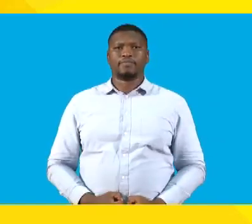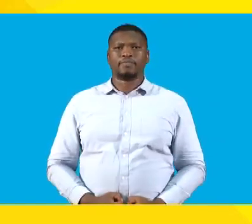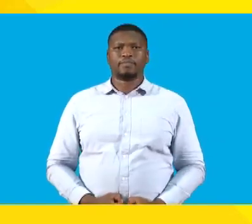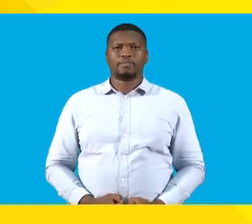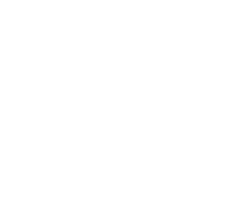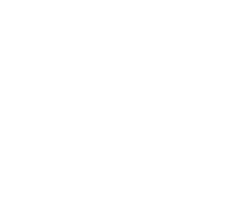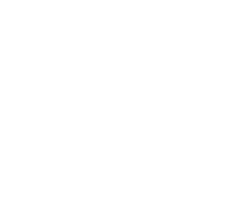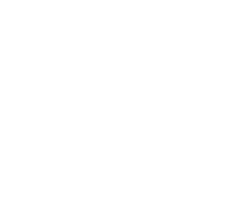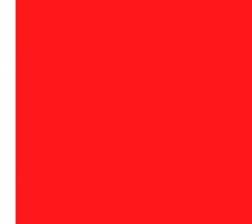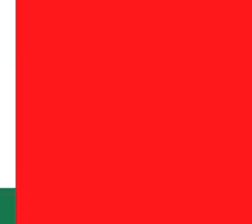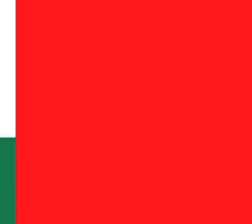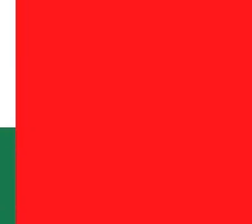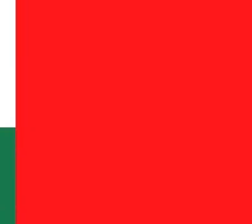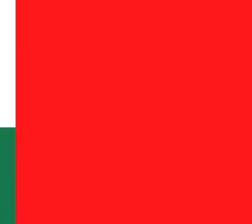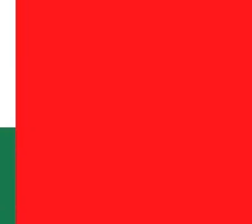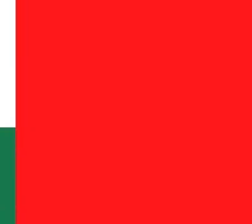techniques.